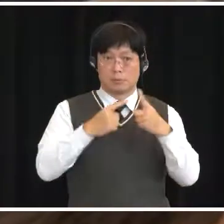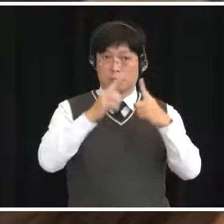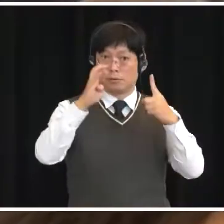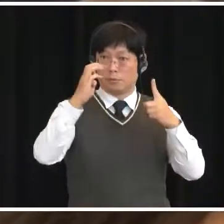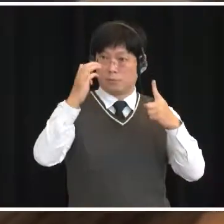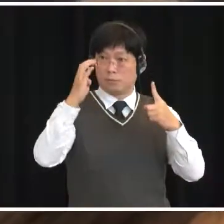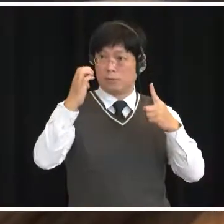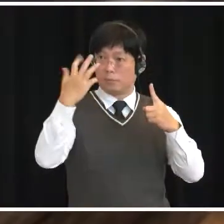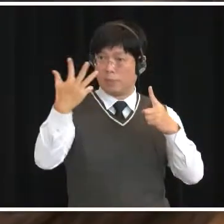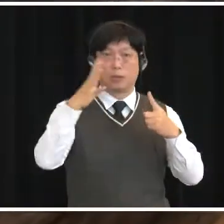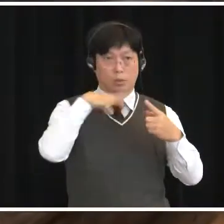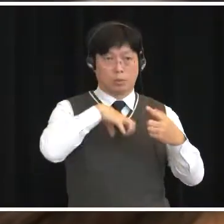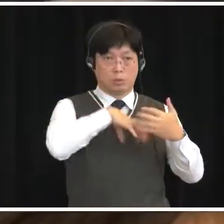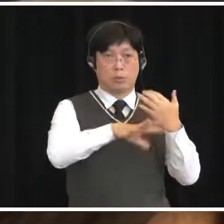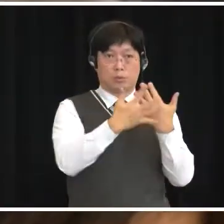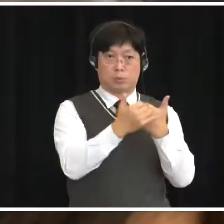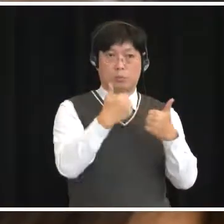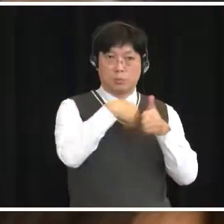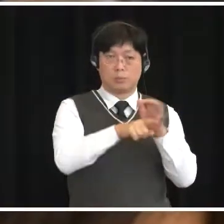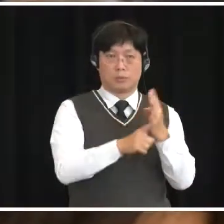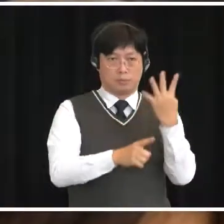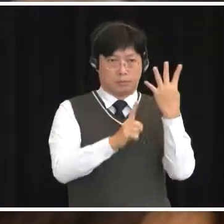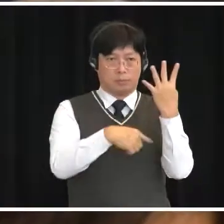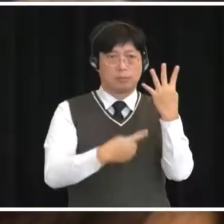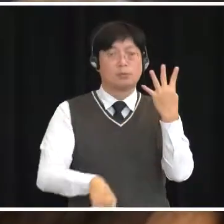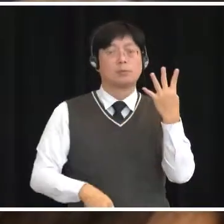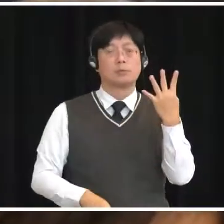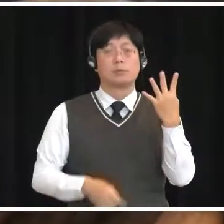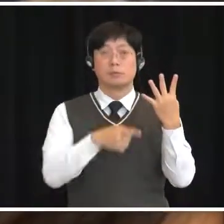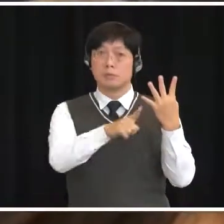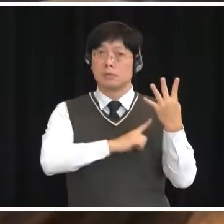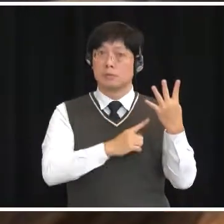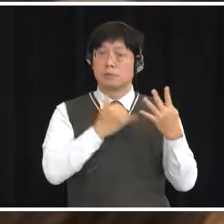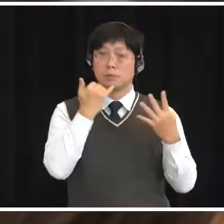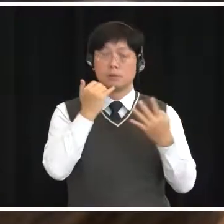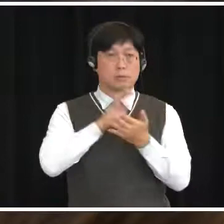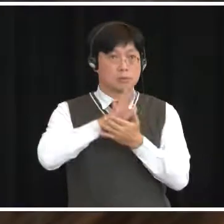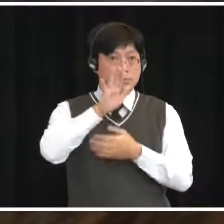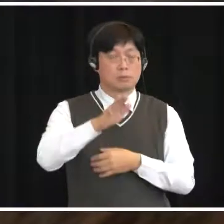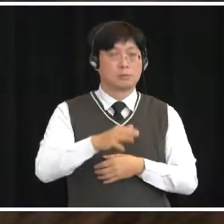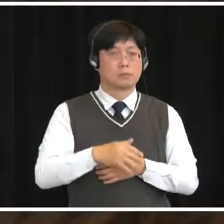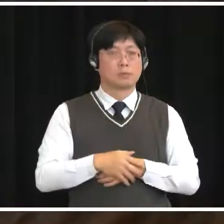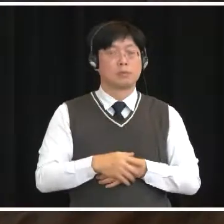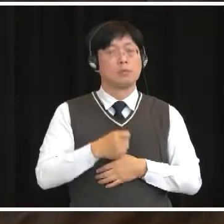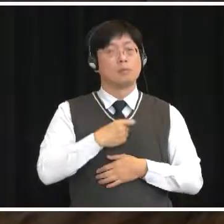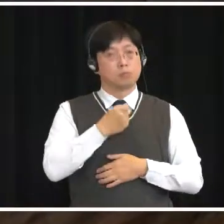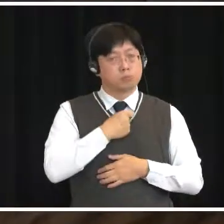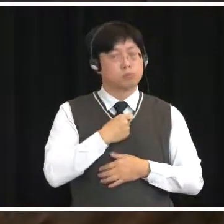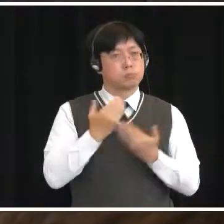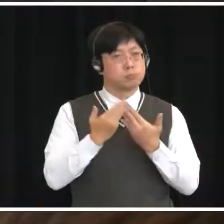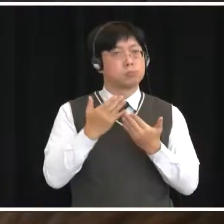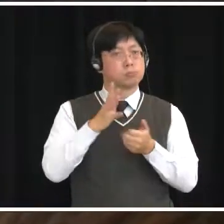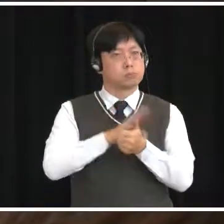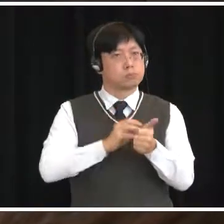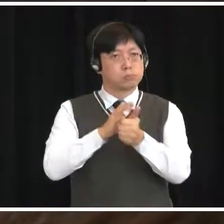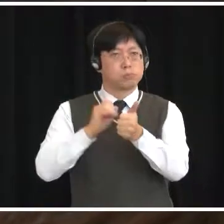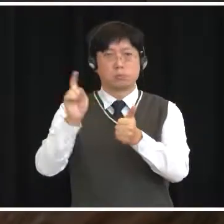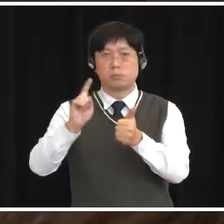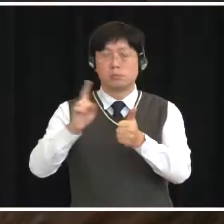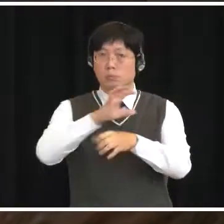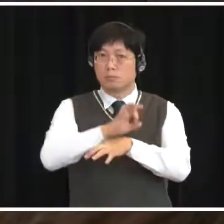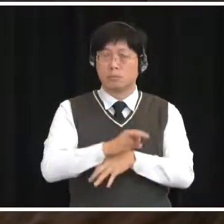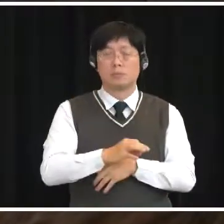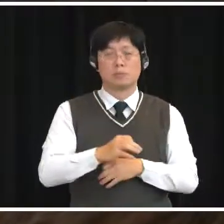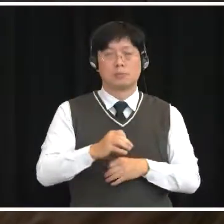representatives. And out of the 48 meeting members, 4 are students